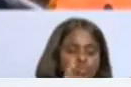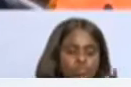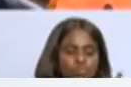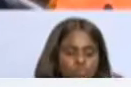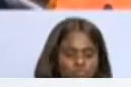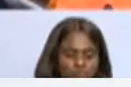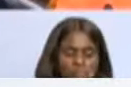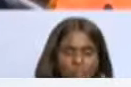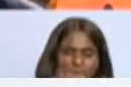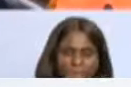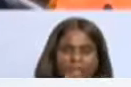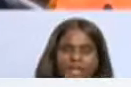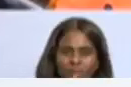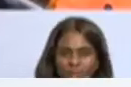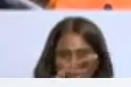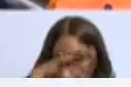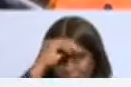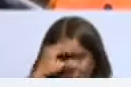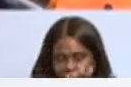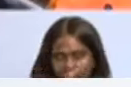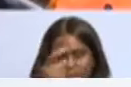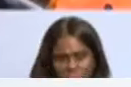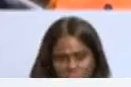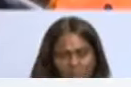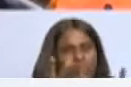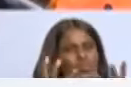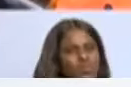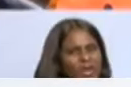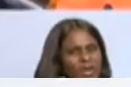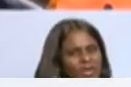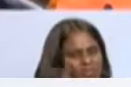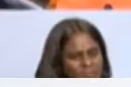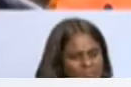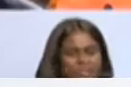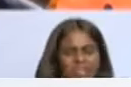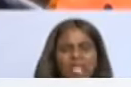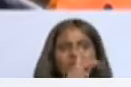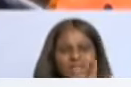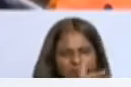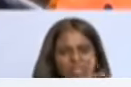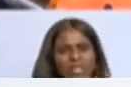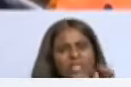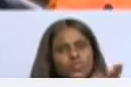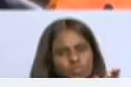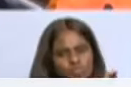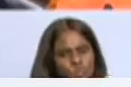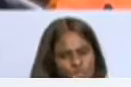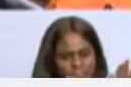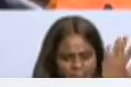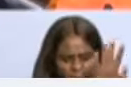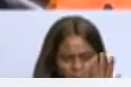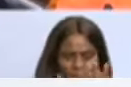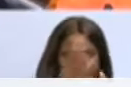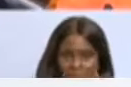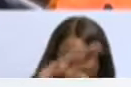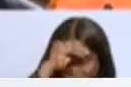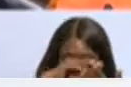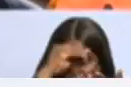to cushion learners from effects of the drought and keep them in school in order to improve learning outcomes.